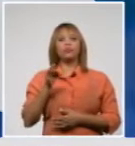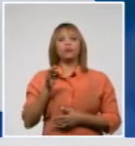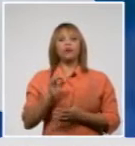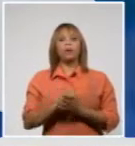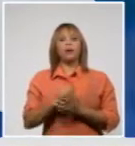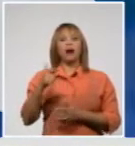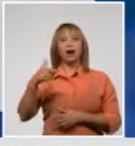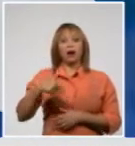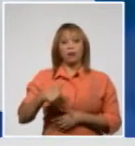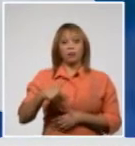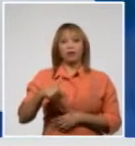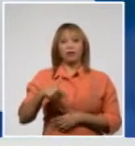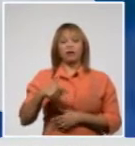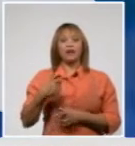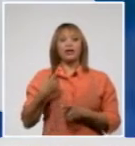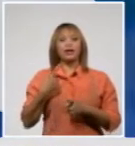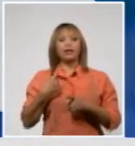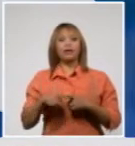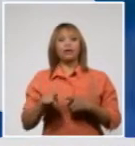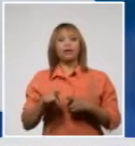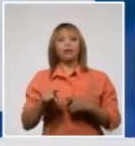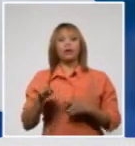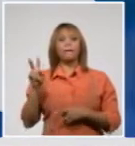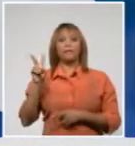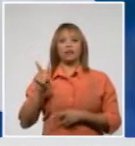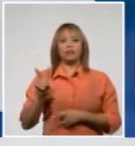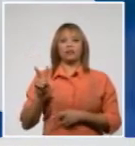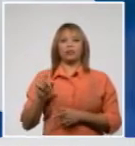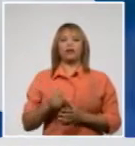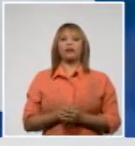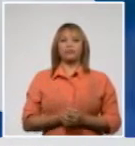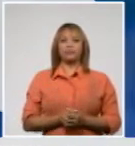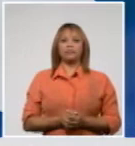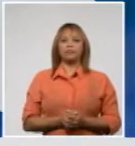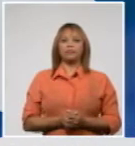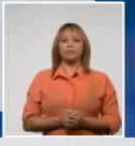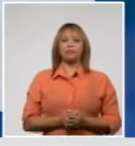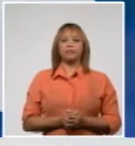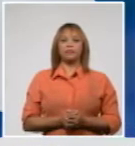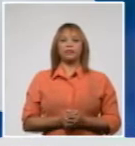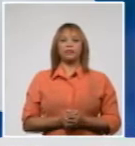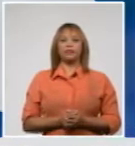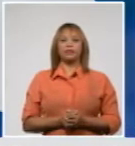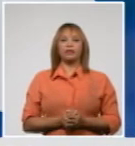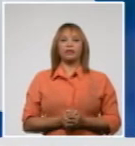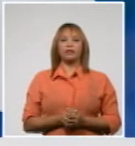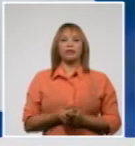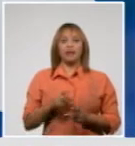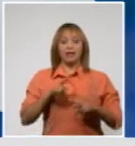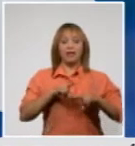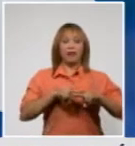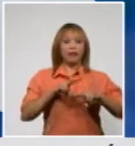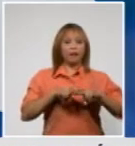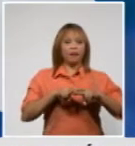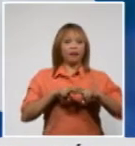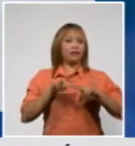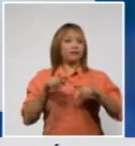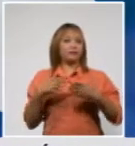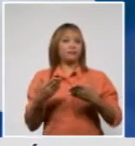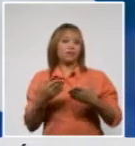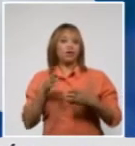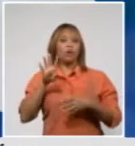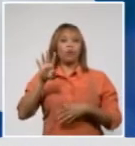with 1 case. The 46 cases from Havana belong to the municipalities